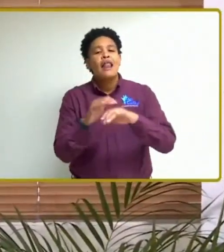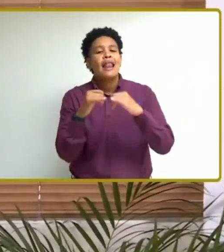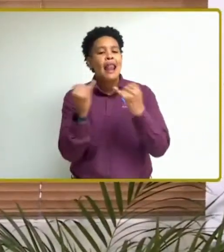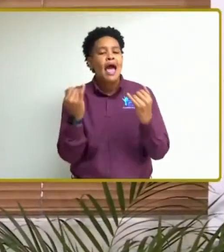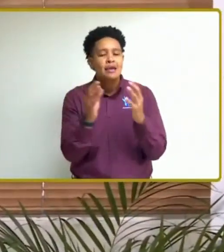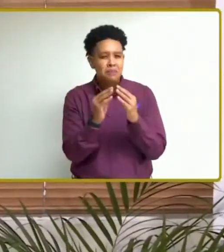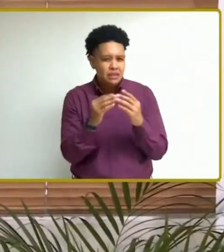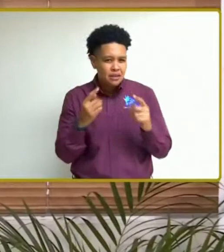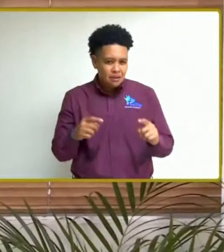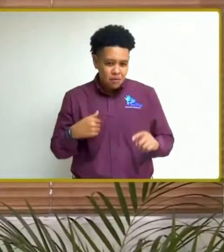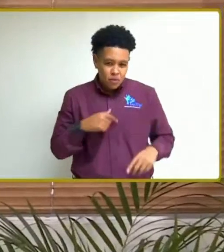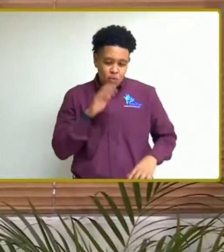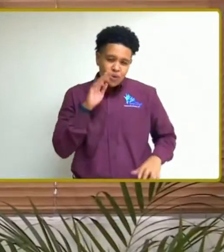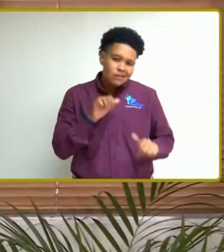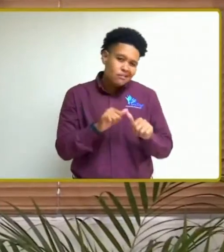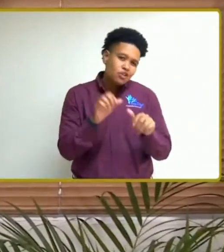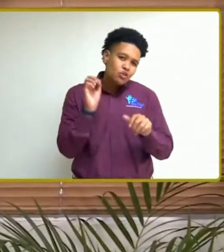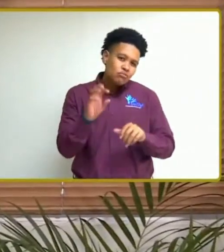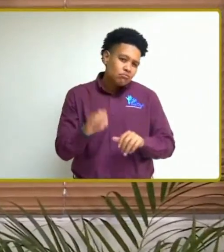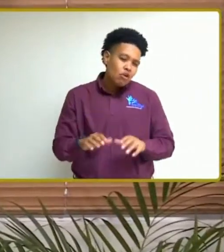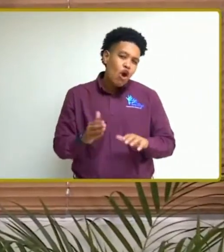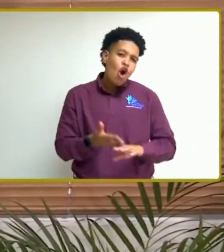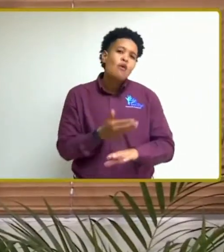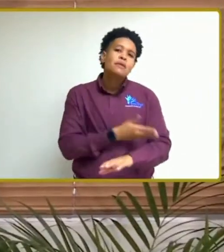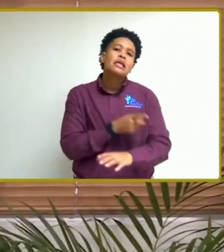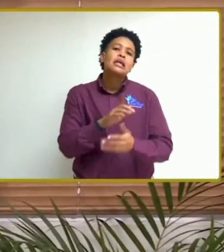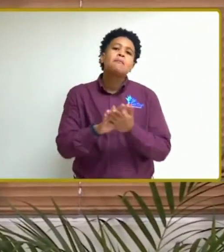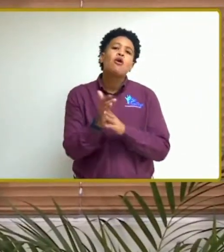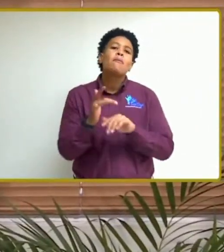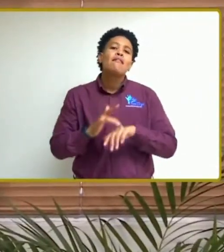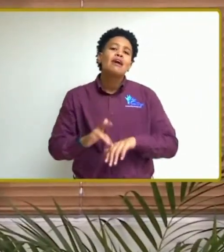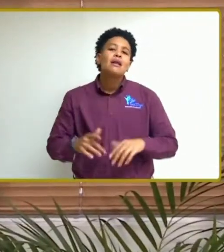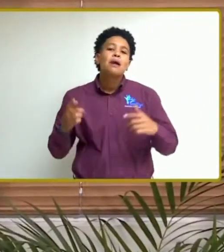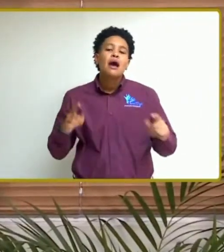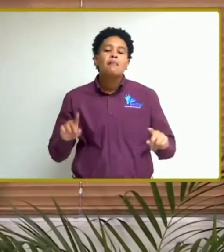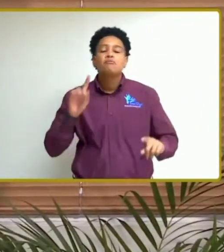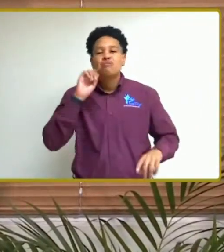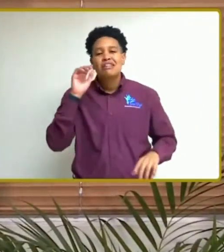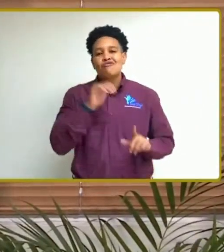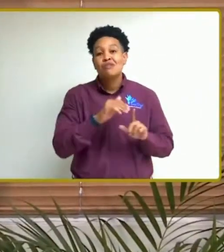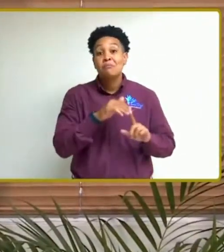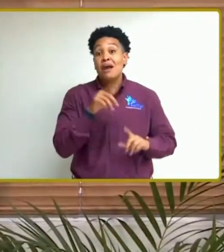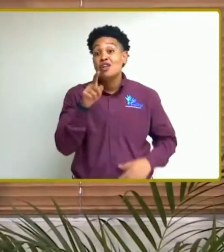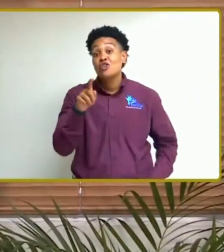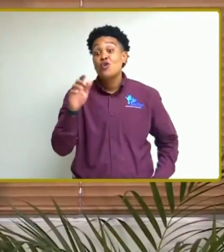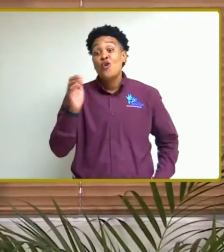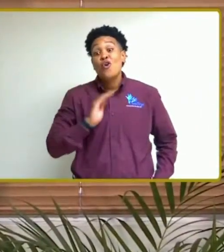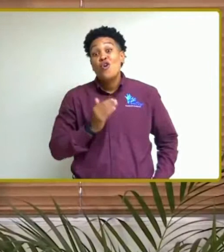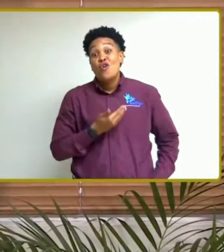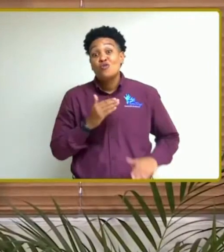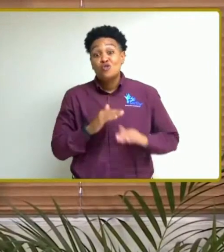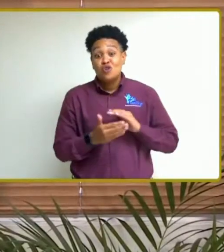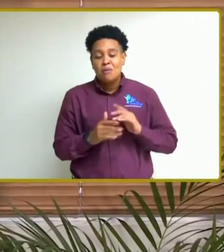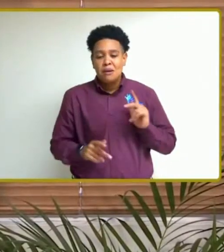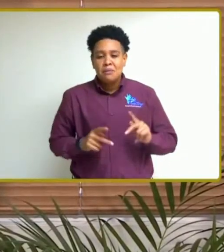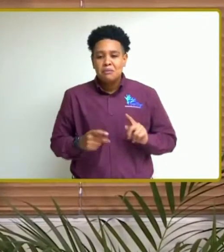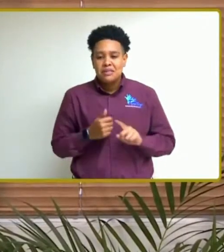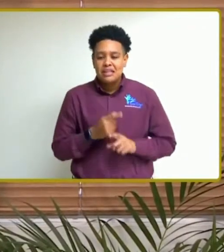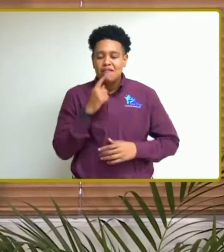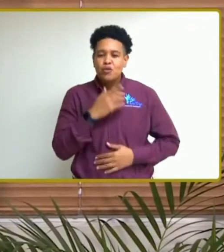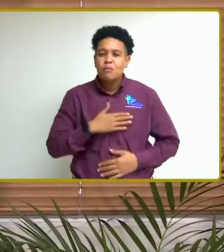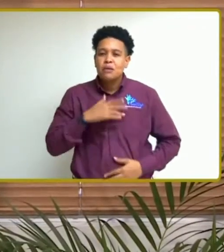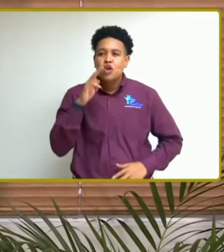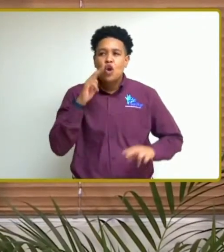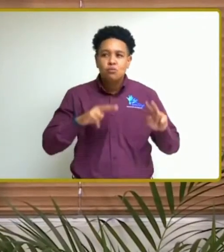We will continue to provide you with updates as they become available, and just to remind our Jamaicans to please